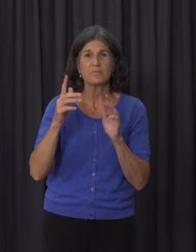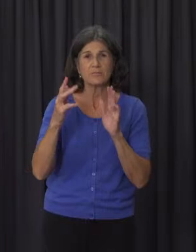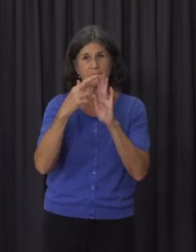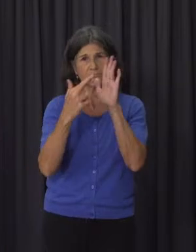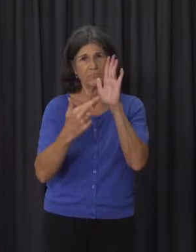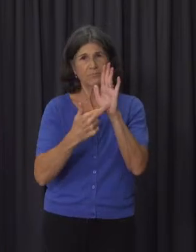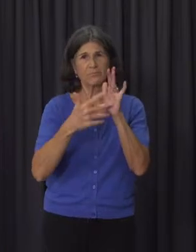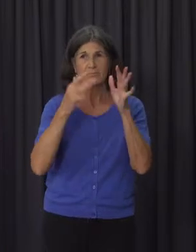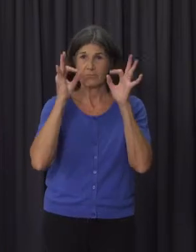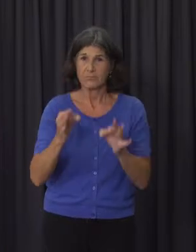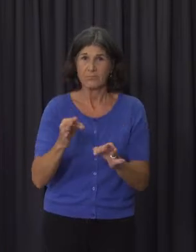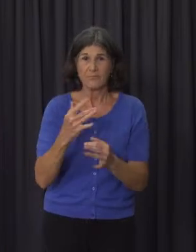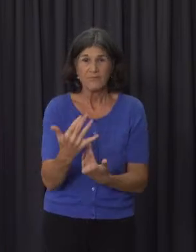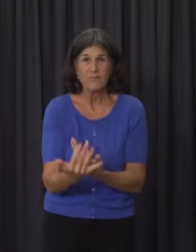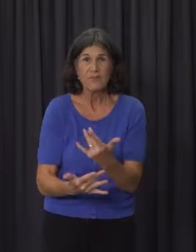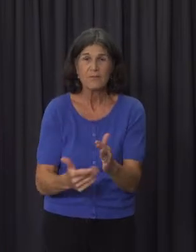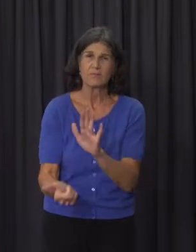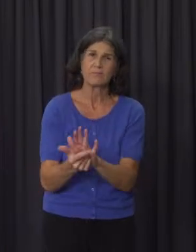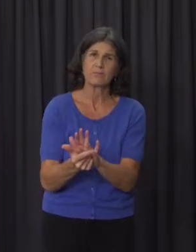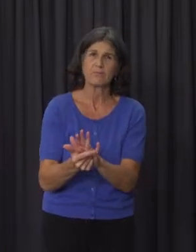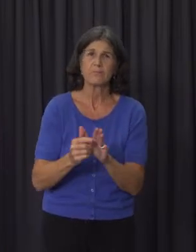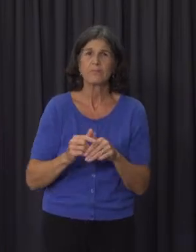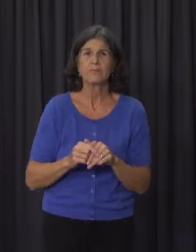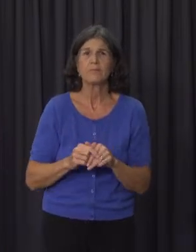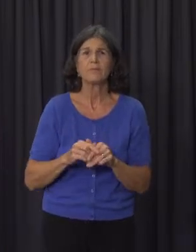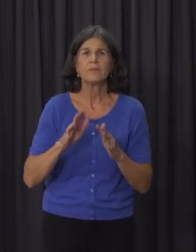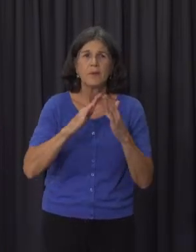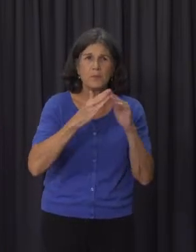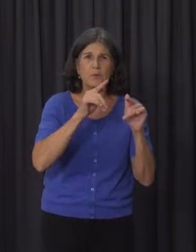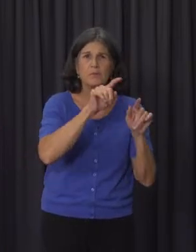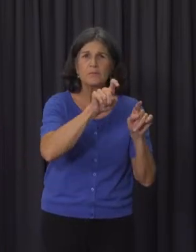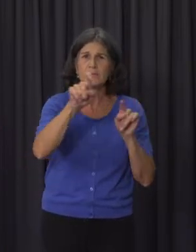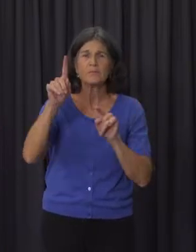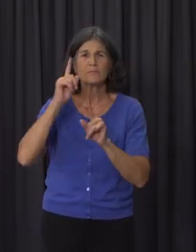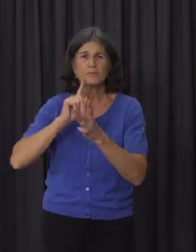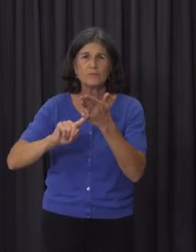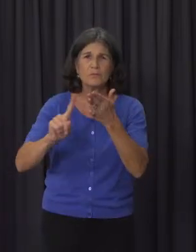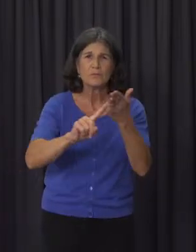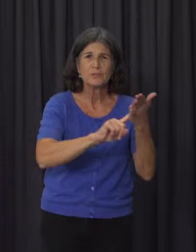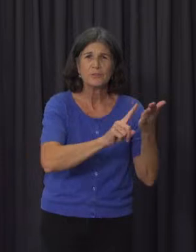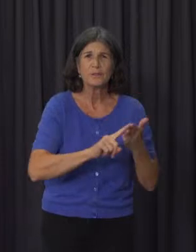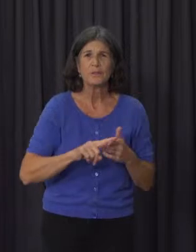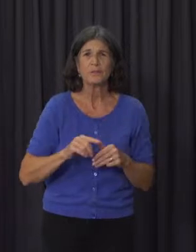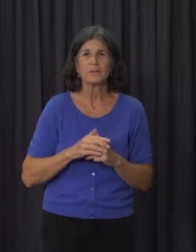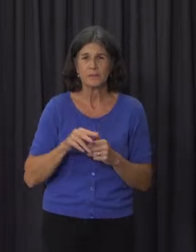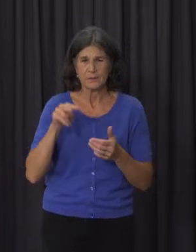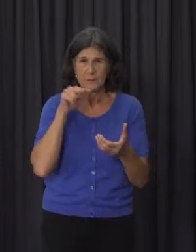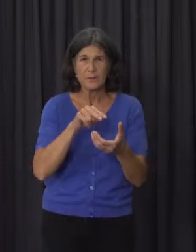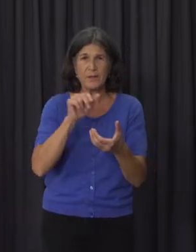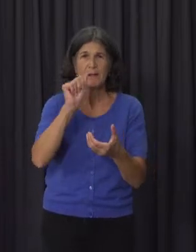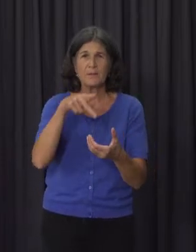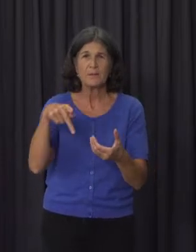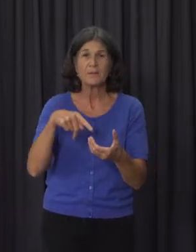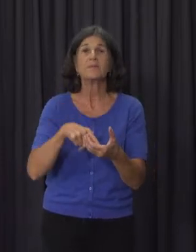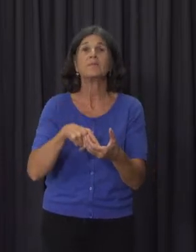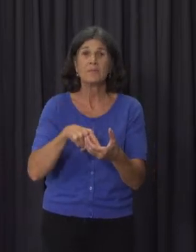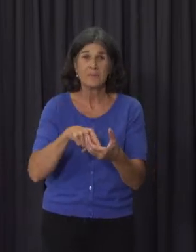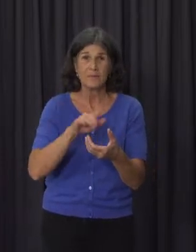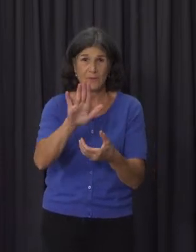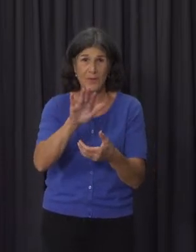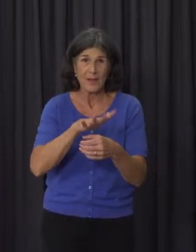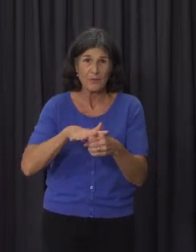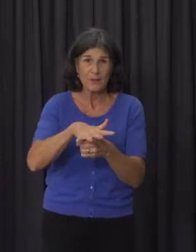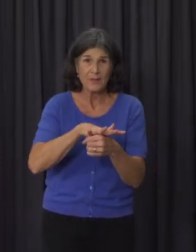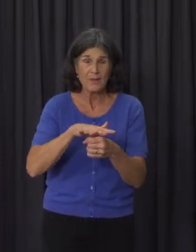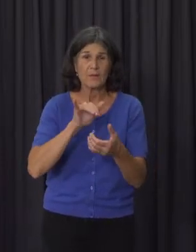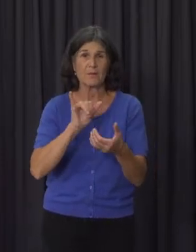Alberta Emergency Alert app to your mobile device to receive emergency alerts and important information. These are just a few key updates, but